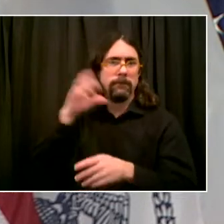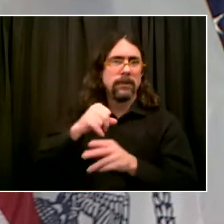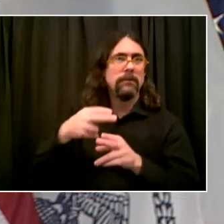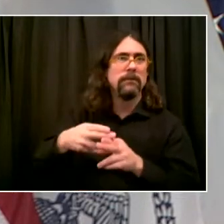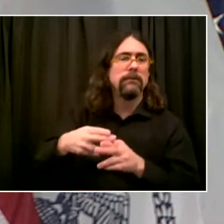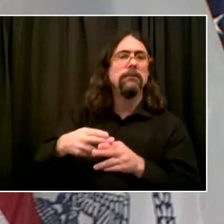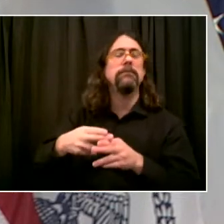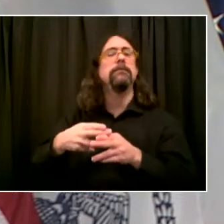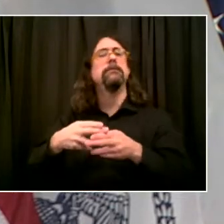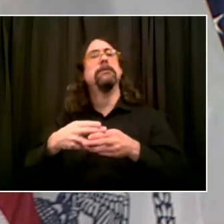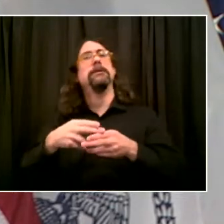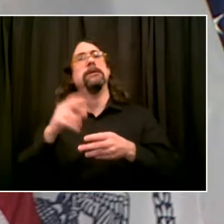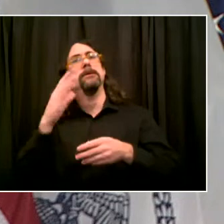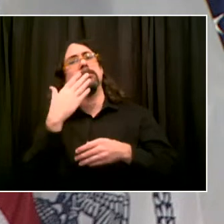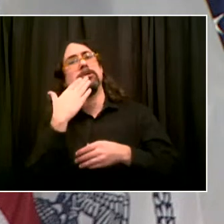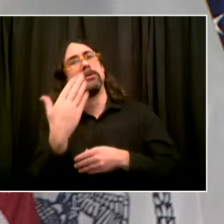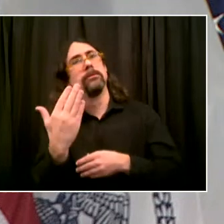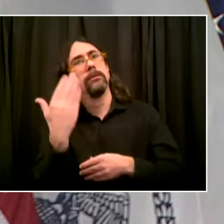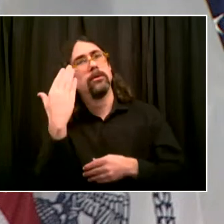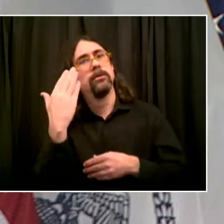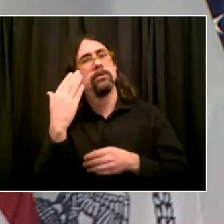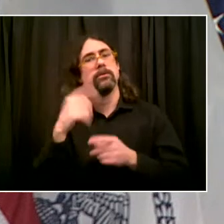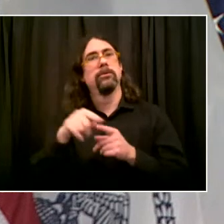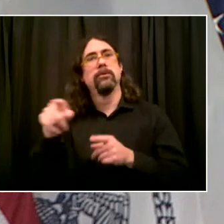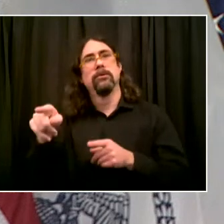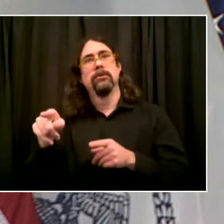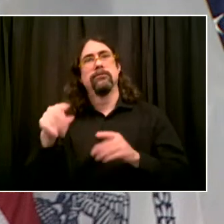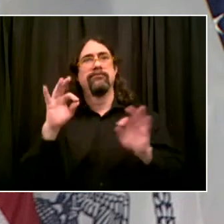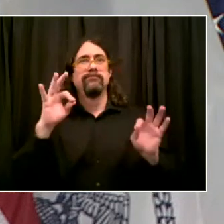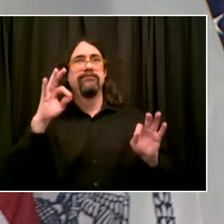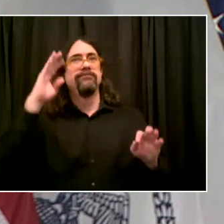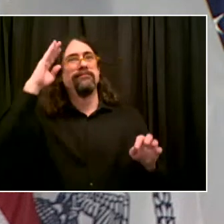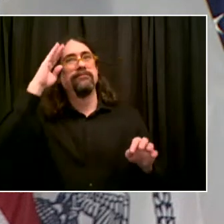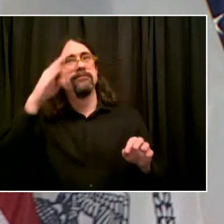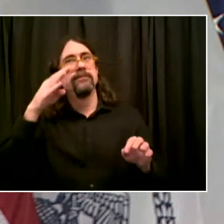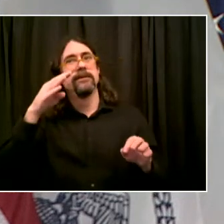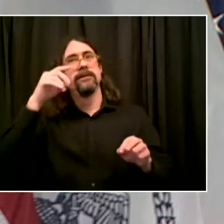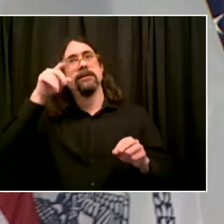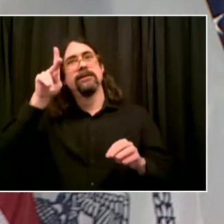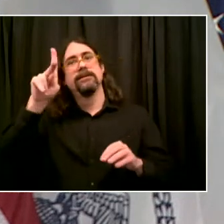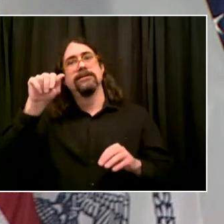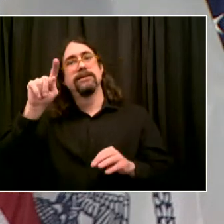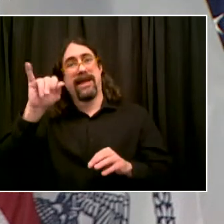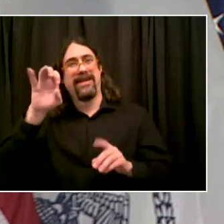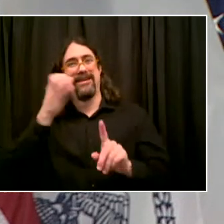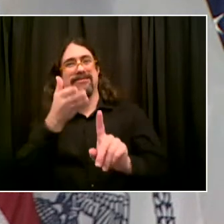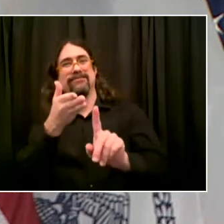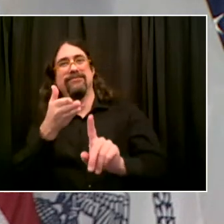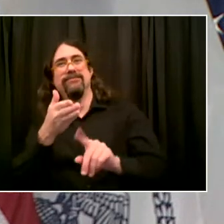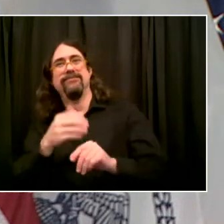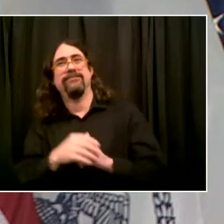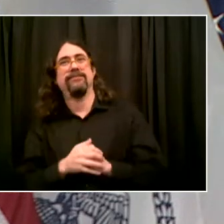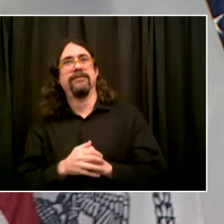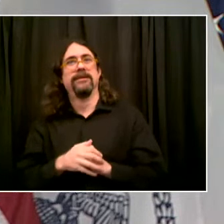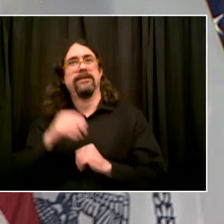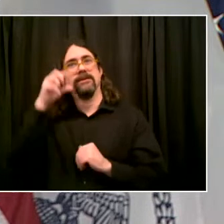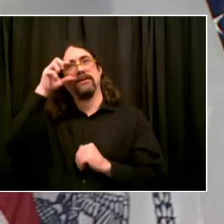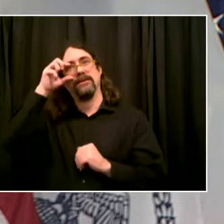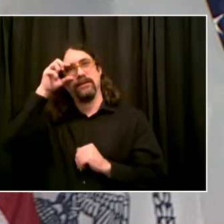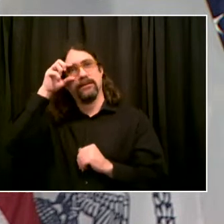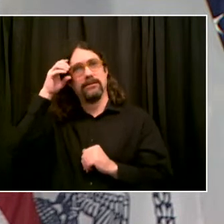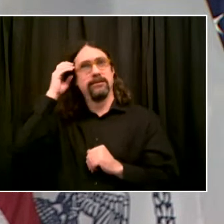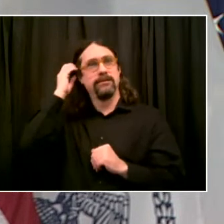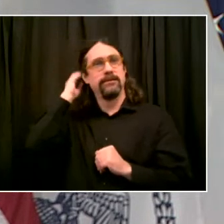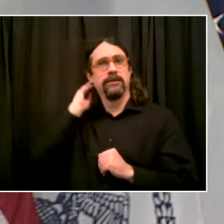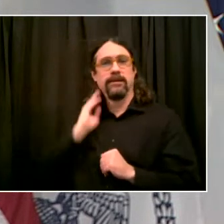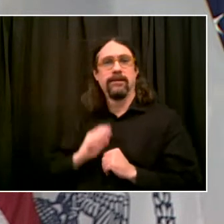Is that a new greeting, Katie? I'm but I'm very confused as to how a week could go Monday